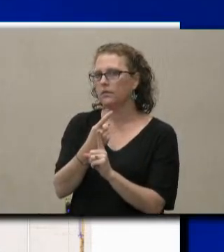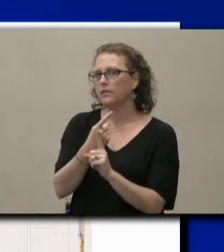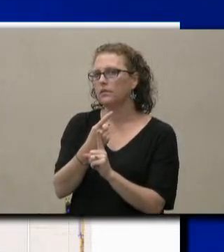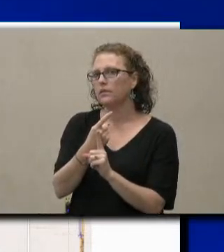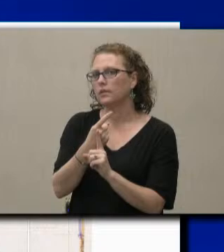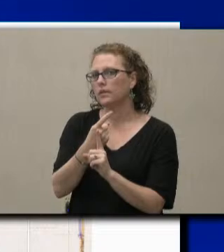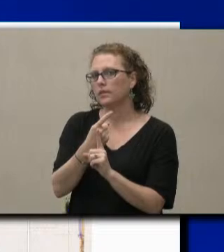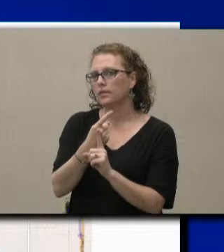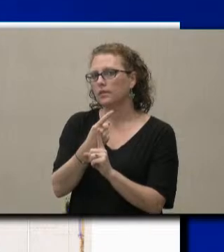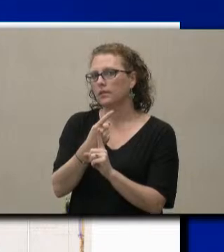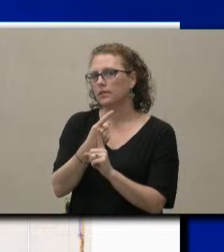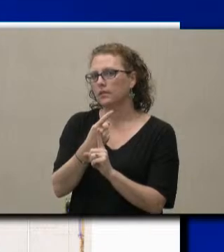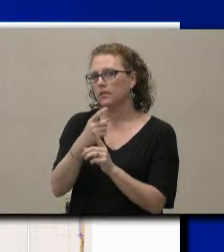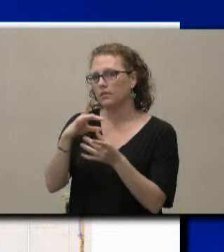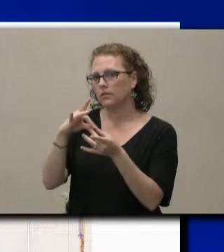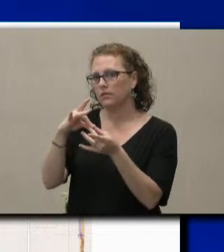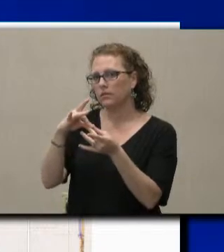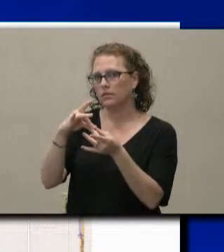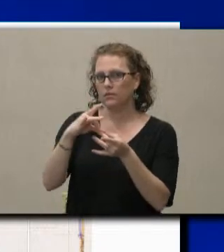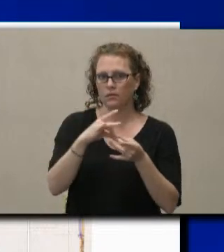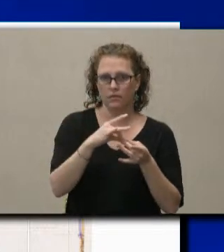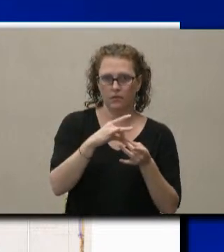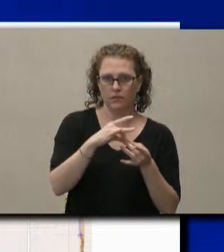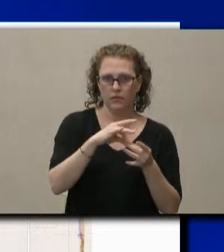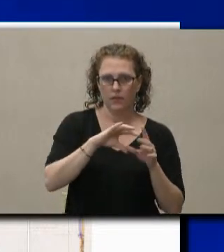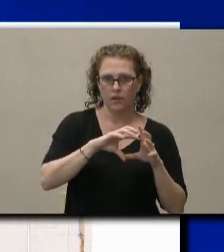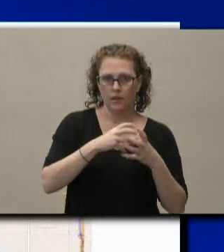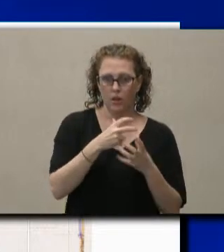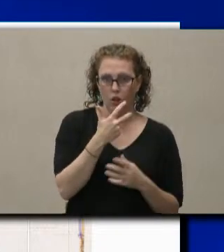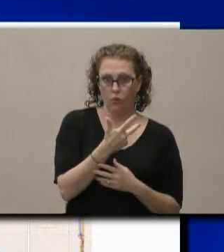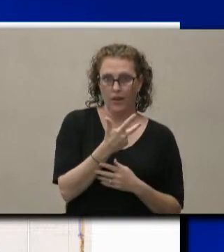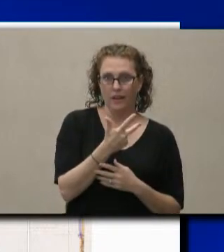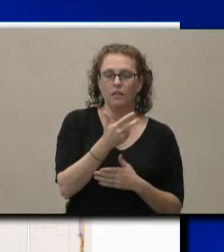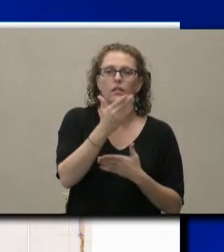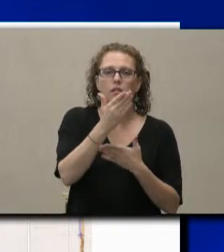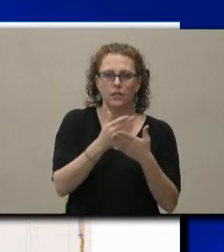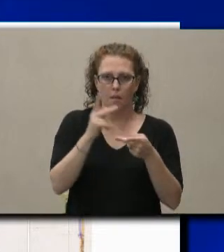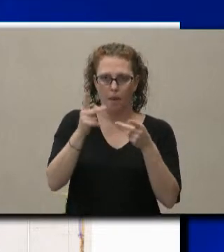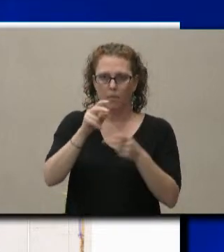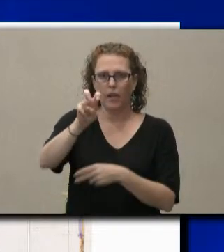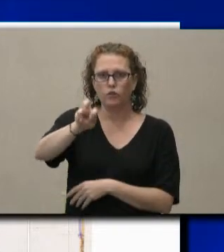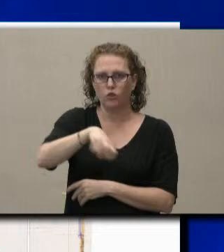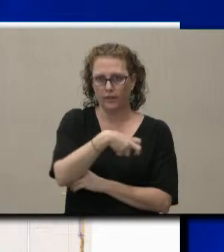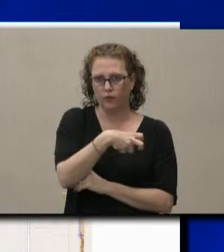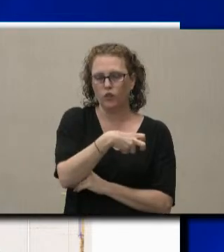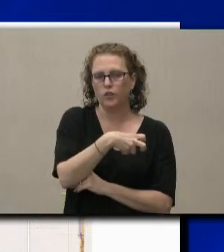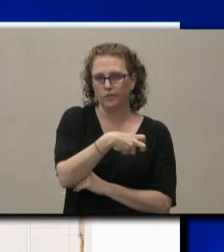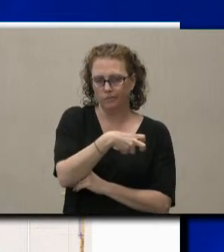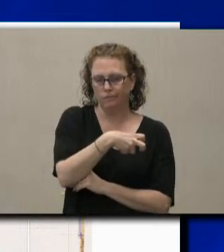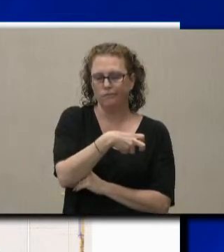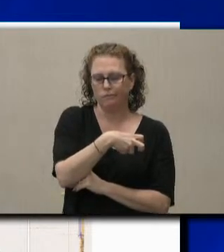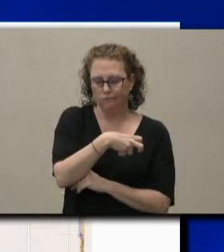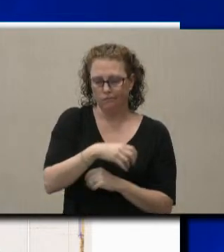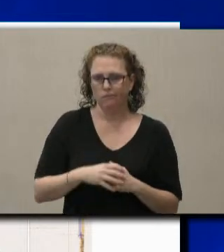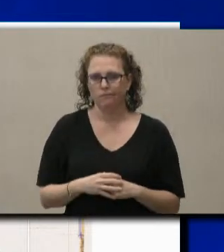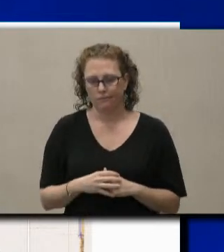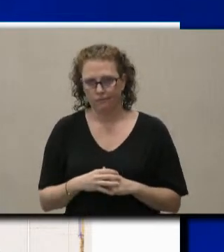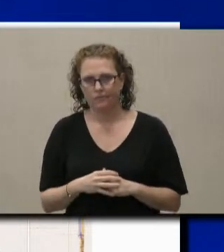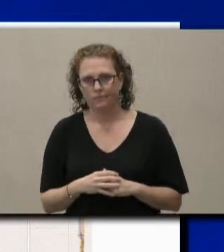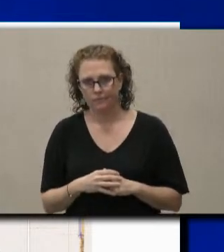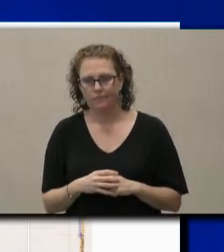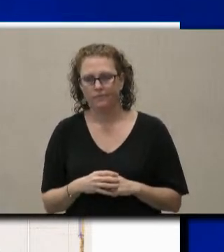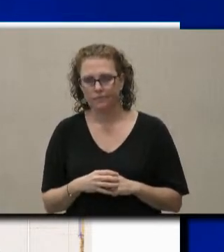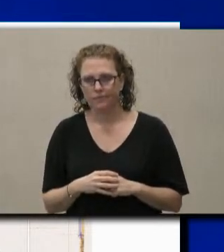3, some population that shifted as a result of the last change. And so what